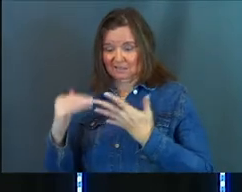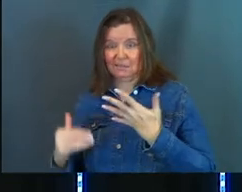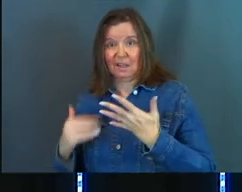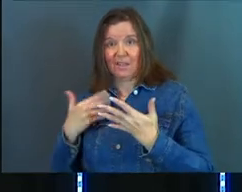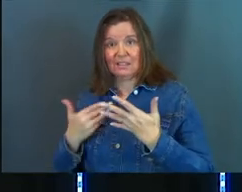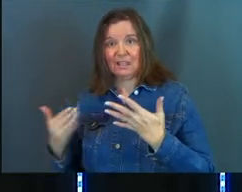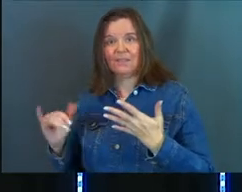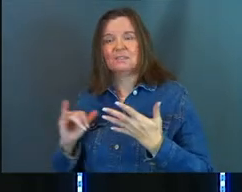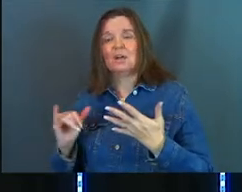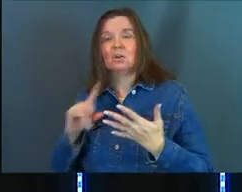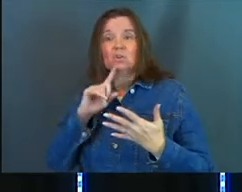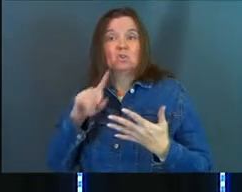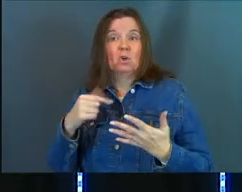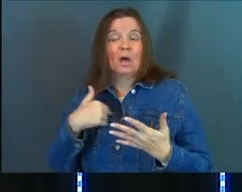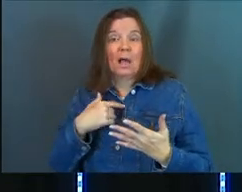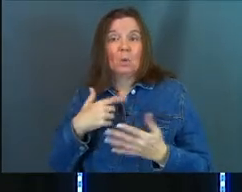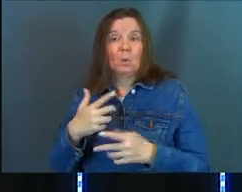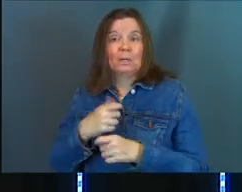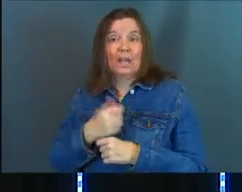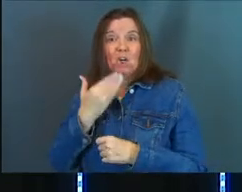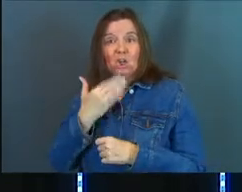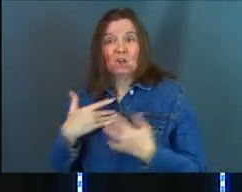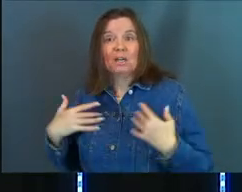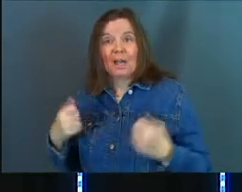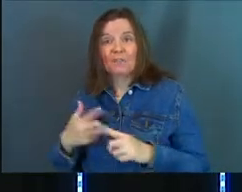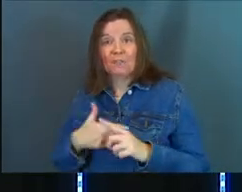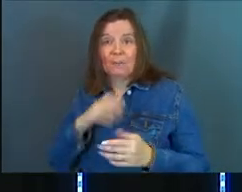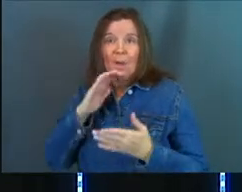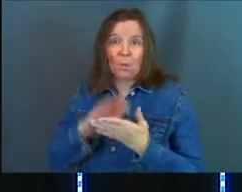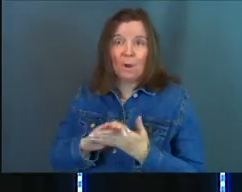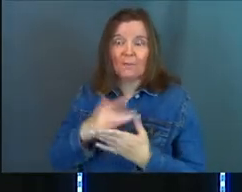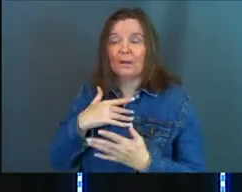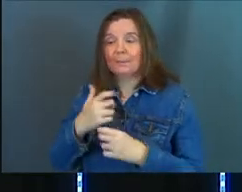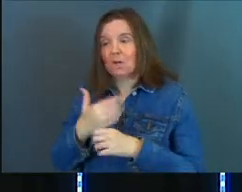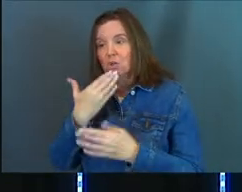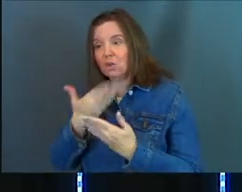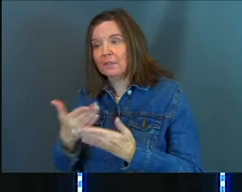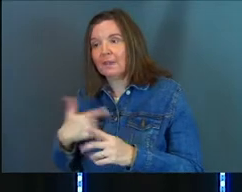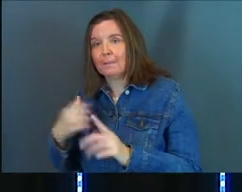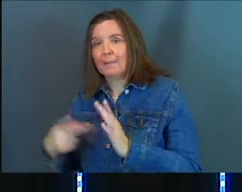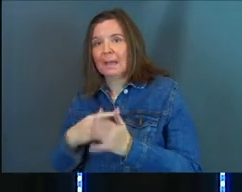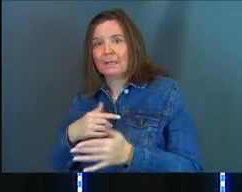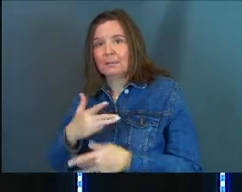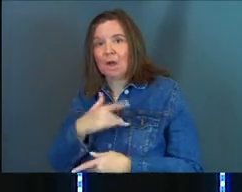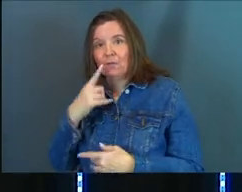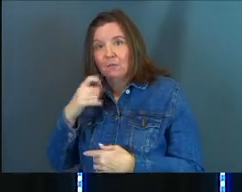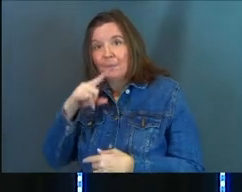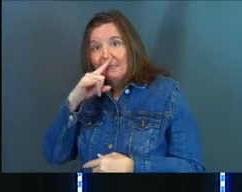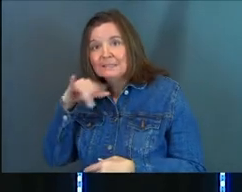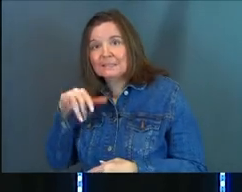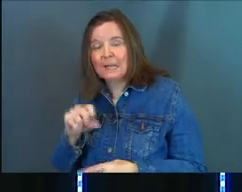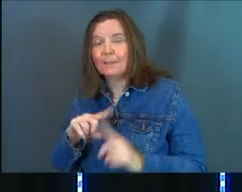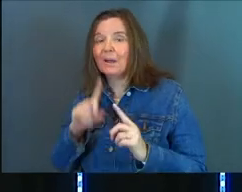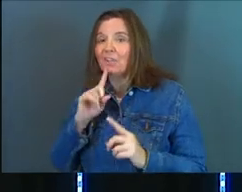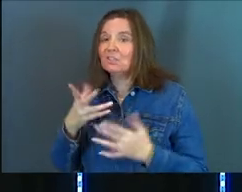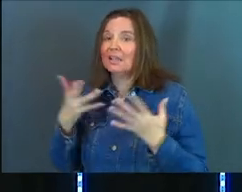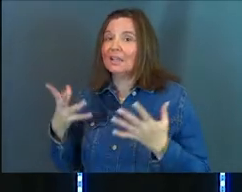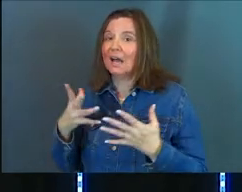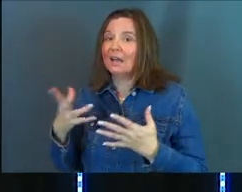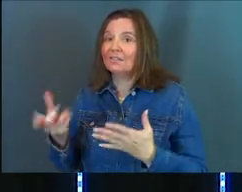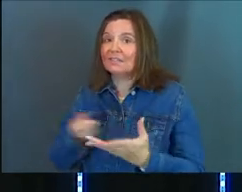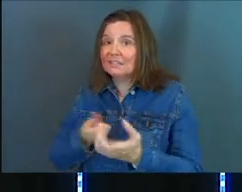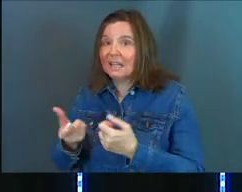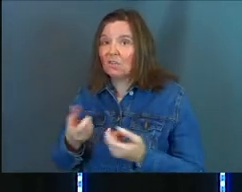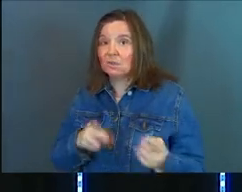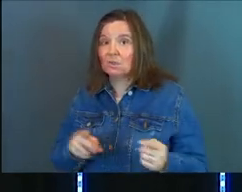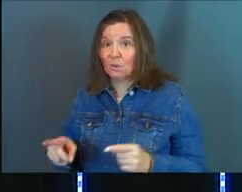of that stuff, it's like, sure, I'm going to get good health from my wife, and I'm going to get good things back into my heart from my kids. But there's a lot of taking